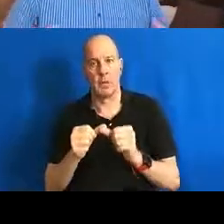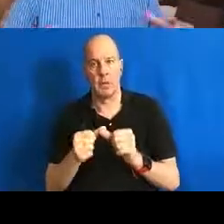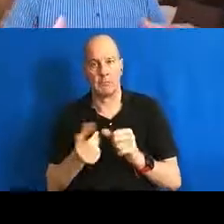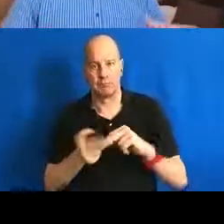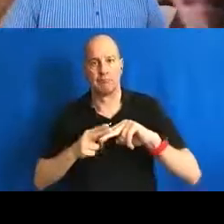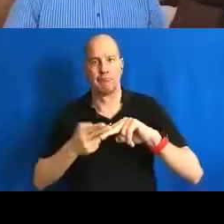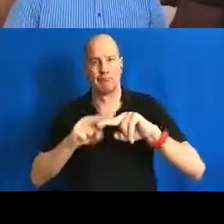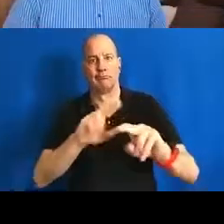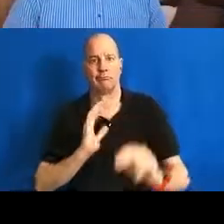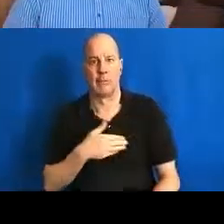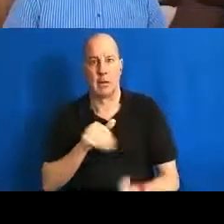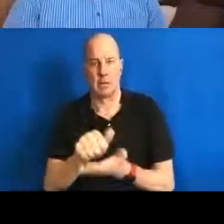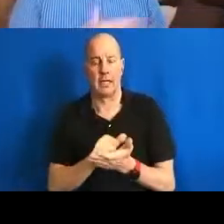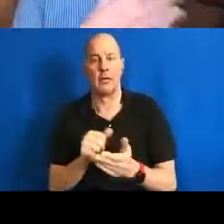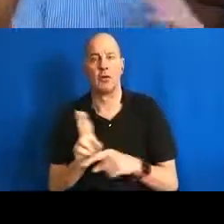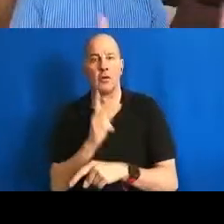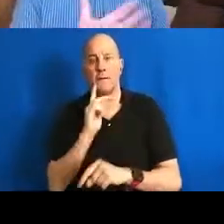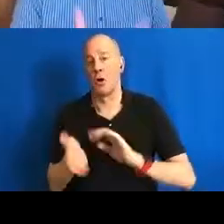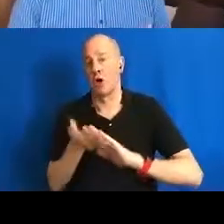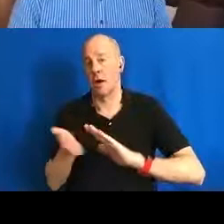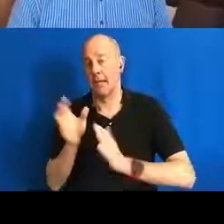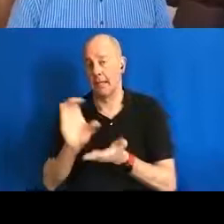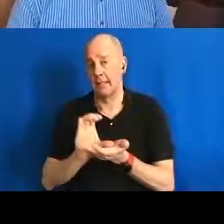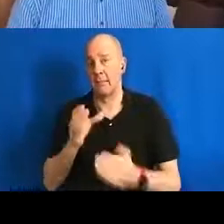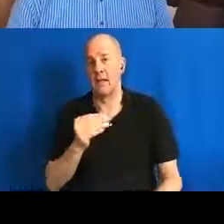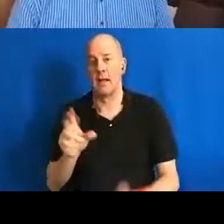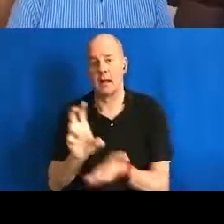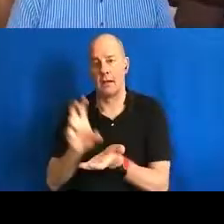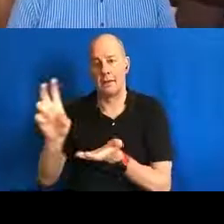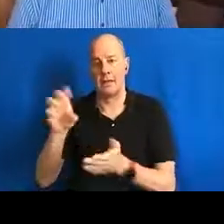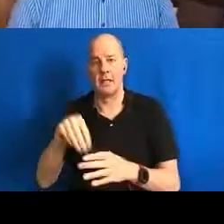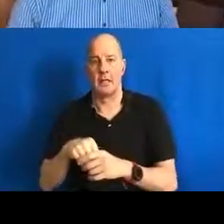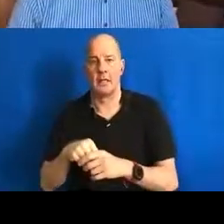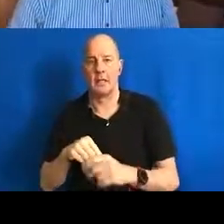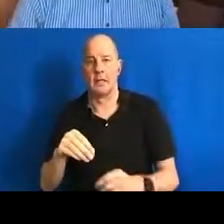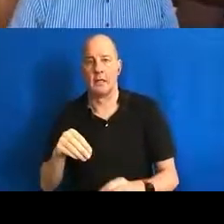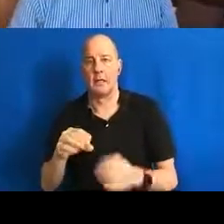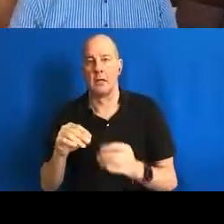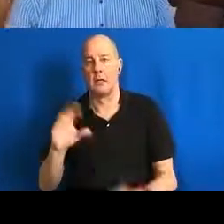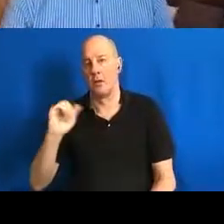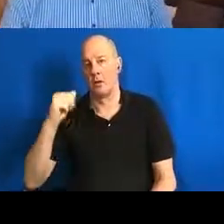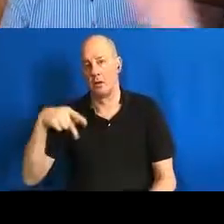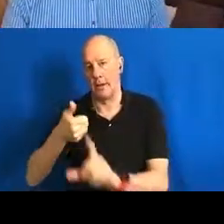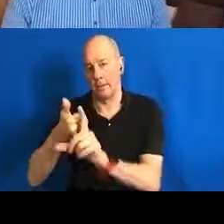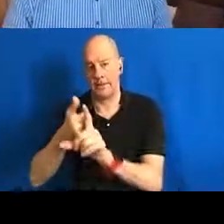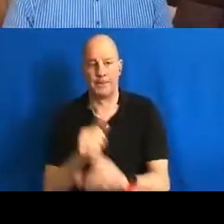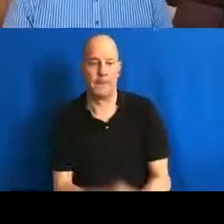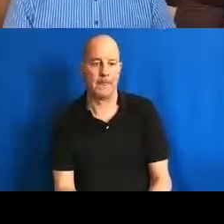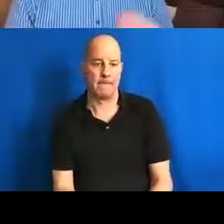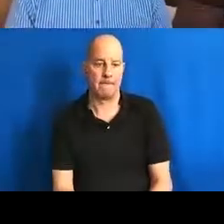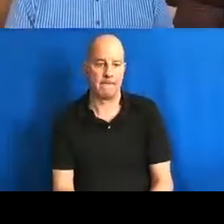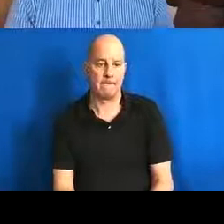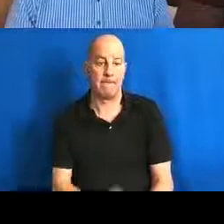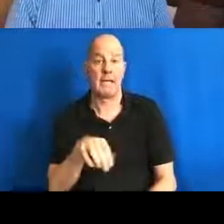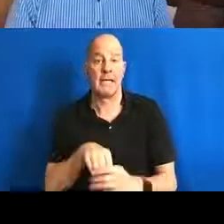it as both operating capital, but also investments into the cooperative itself. And that's written in your bylaws